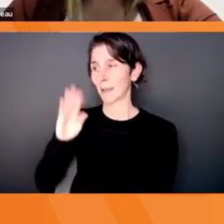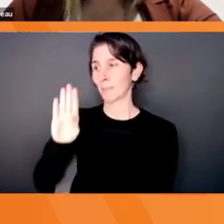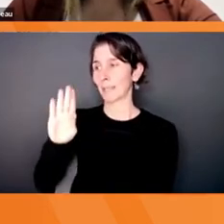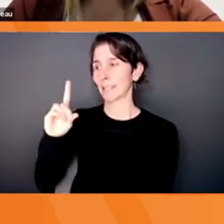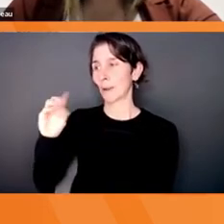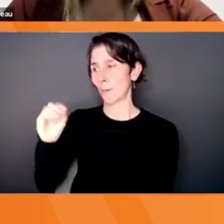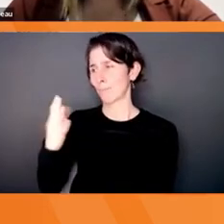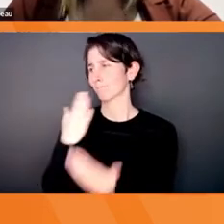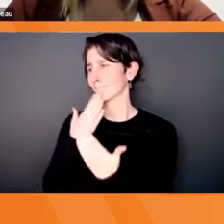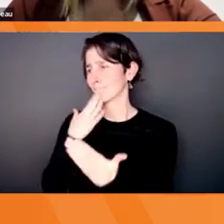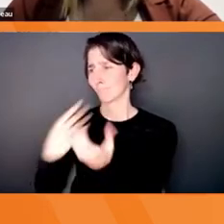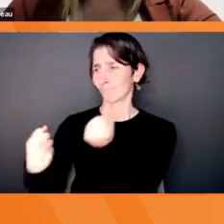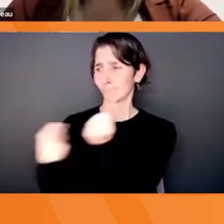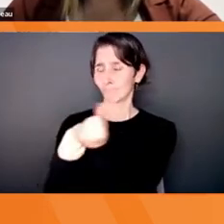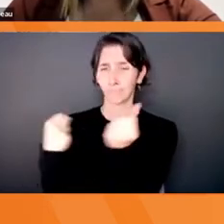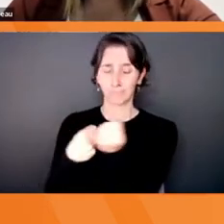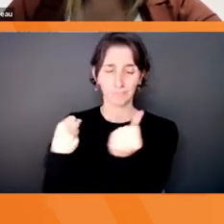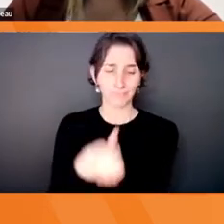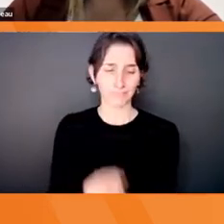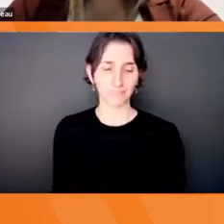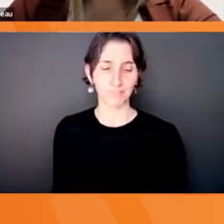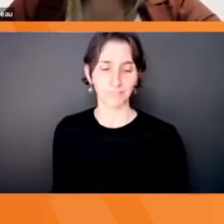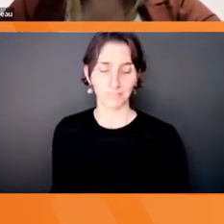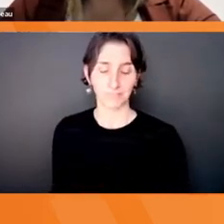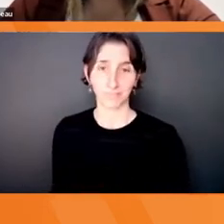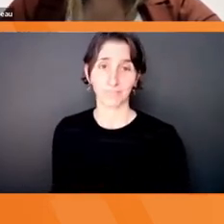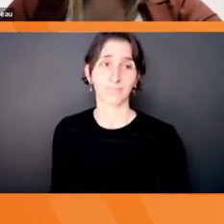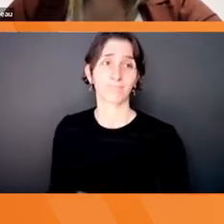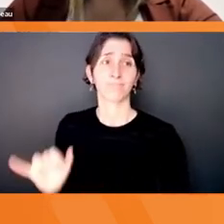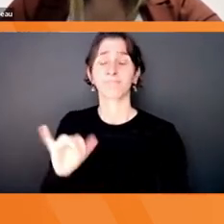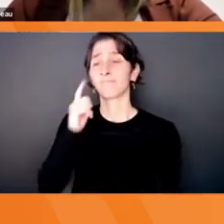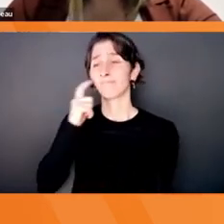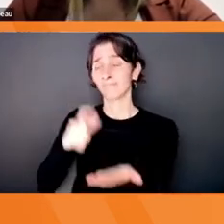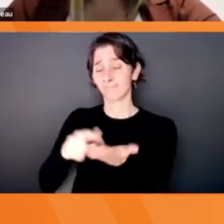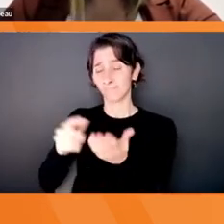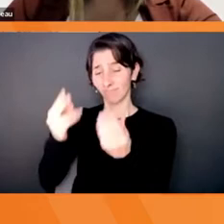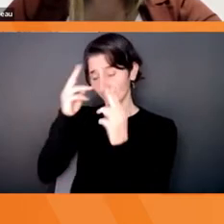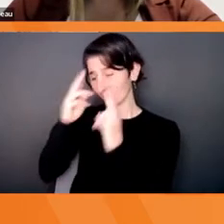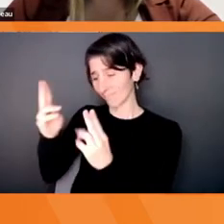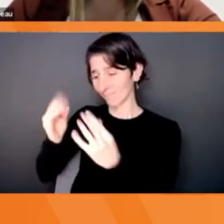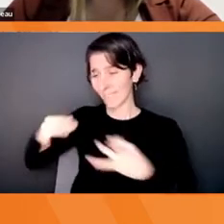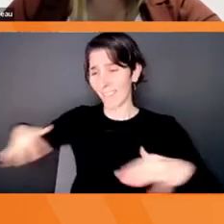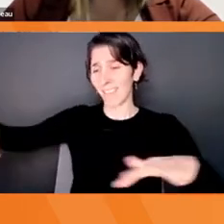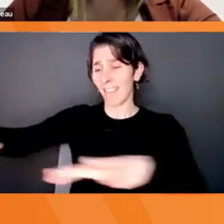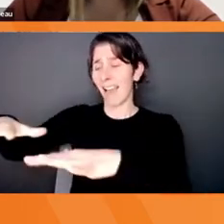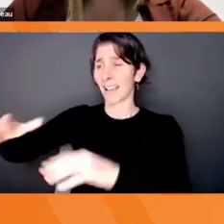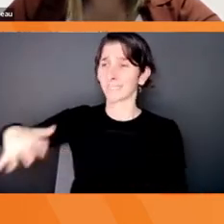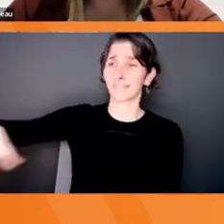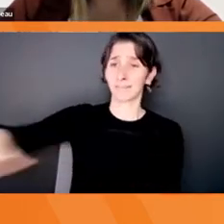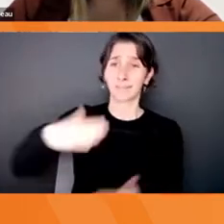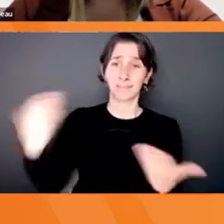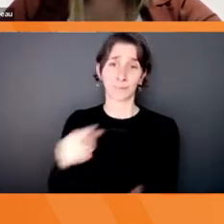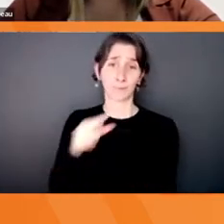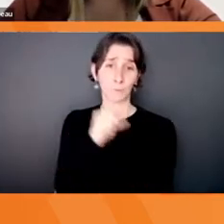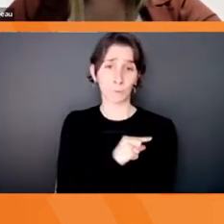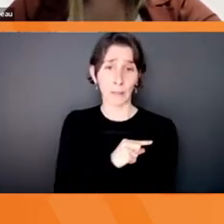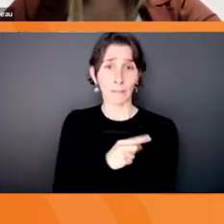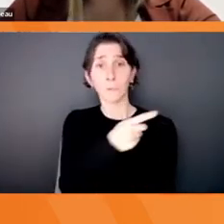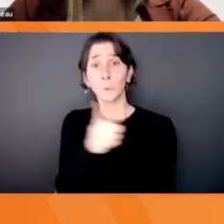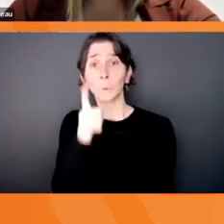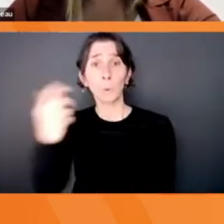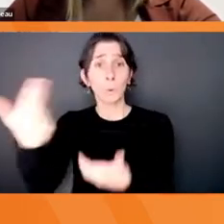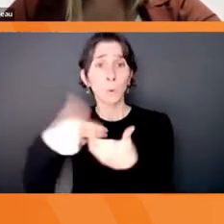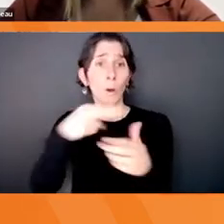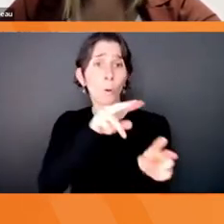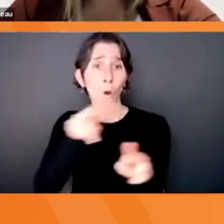I would also like to give some recognition to the land that Guelph is on. We acknowledge that many others here today may be on different territories,